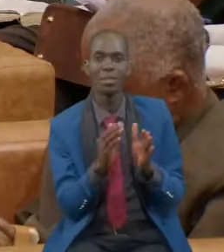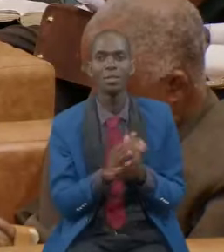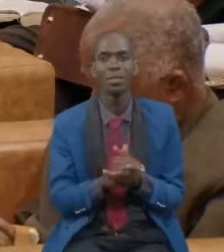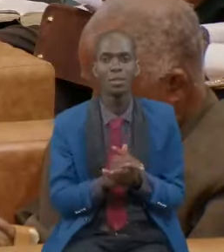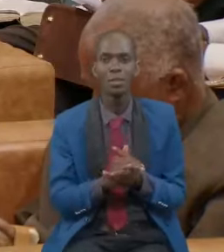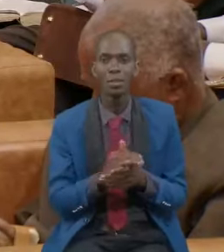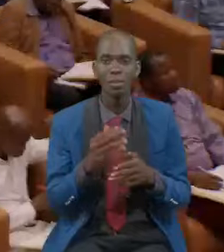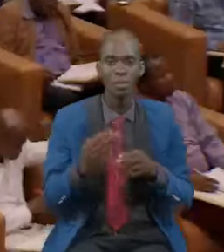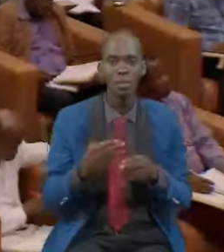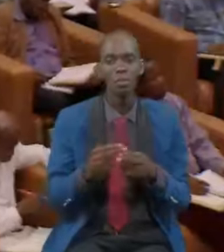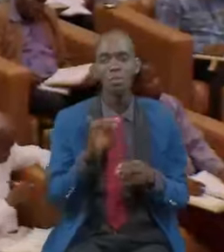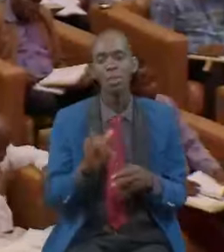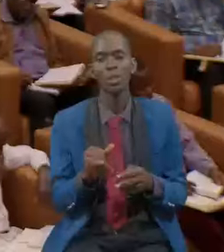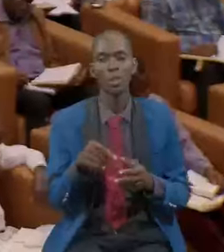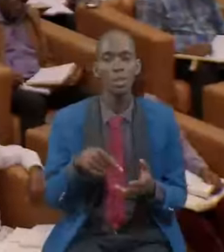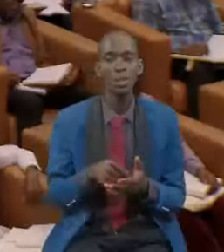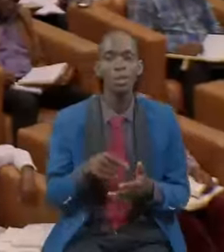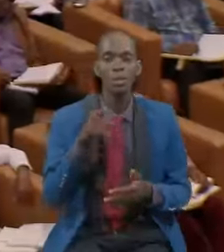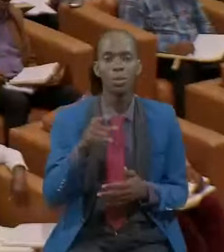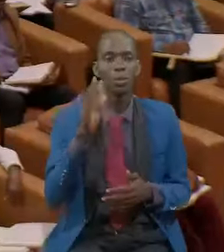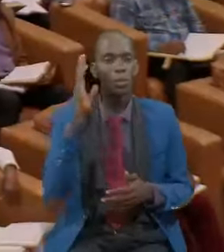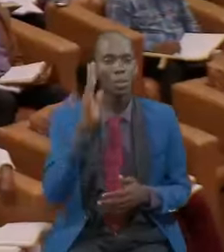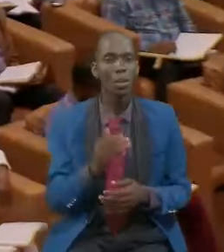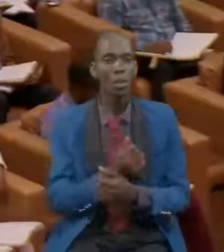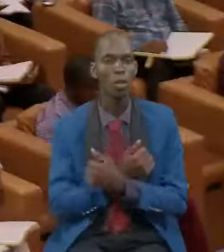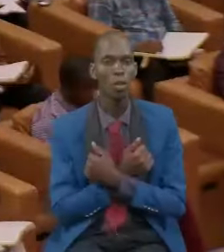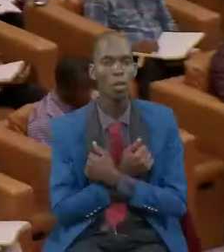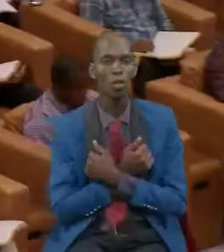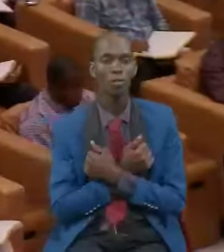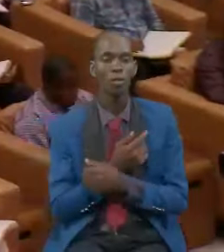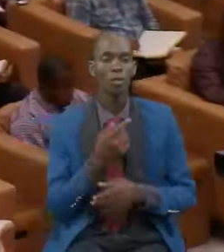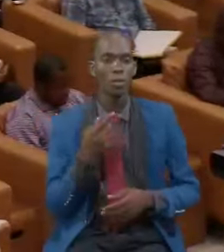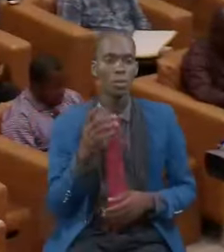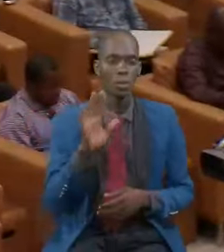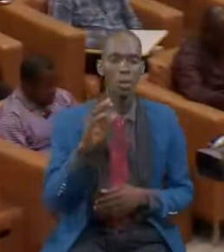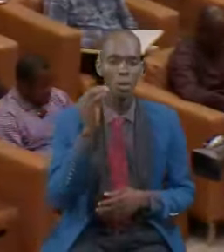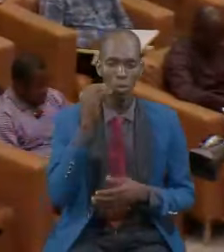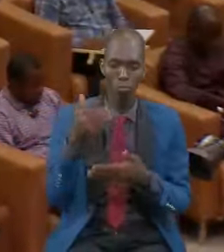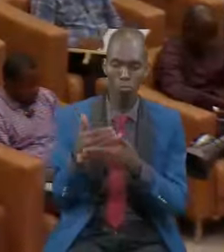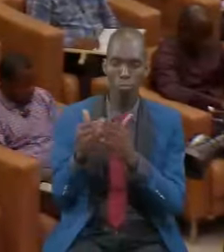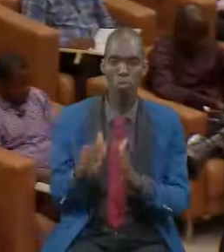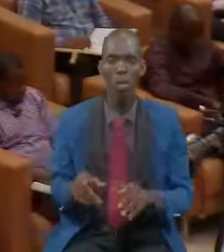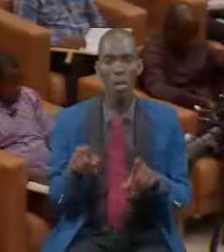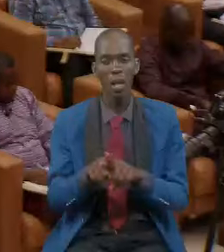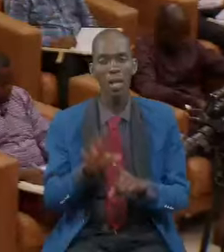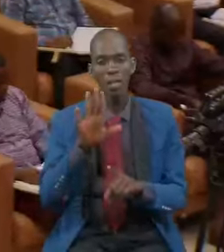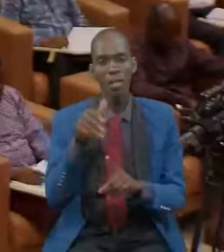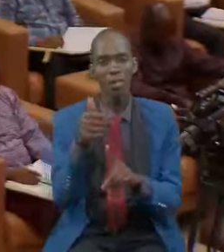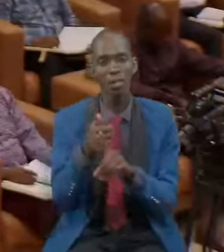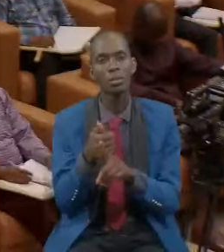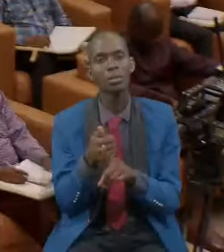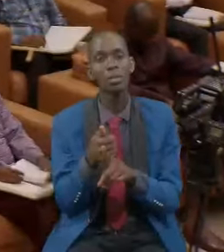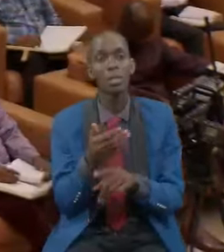is namely this, thou shalt love thy neighbor as thyself. There